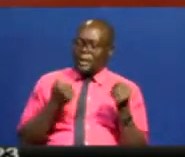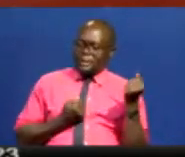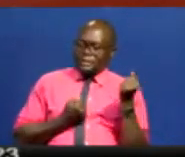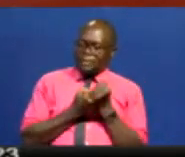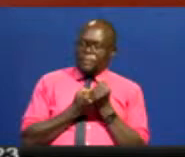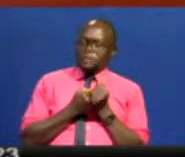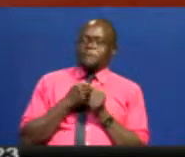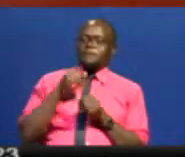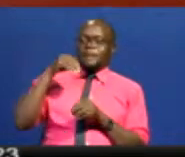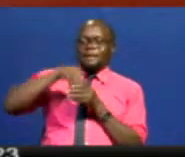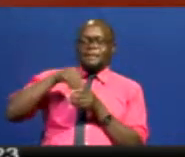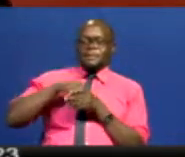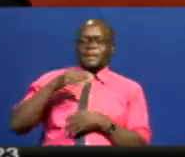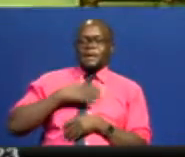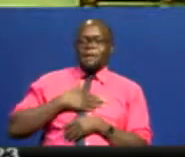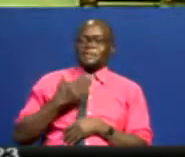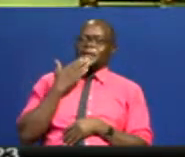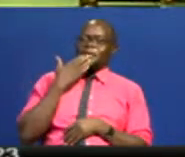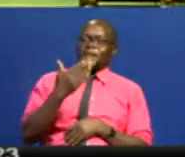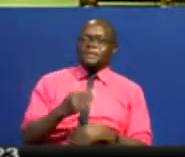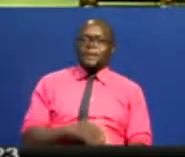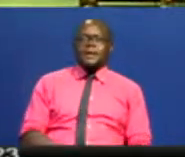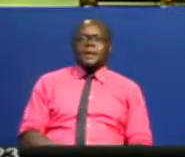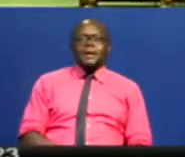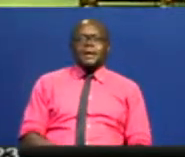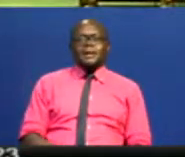Thank you, Mr. Speaker. I support.